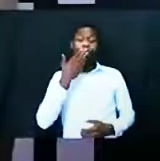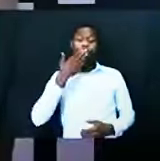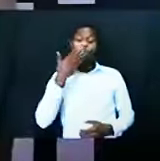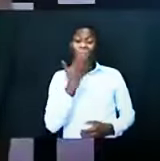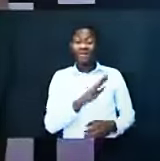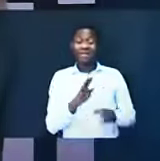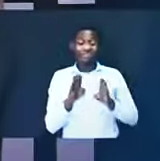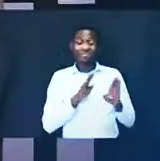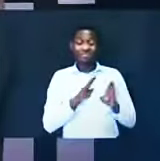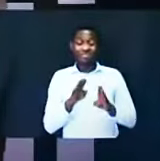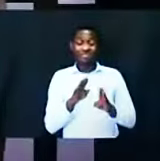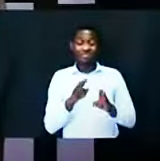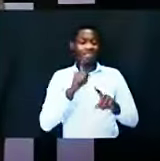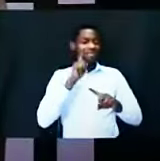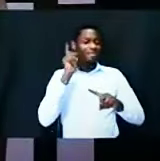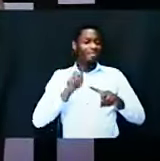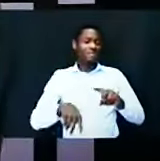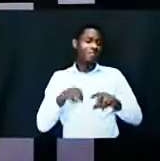anyone. So